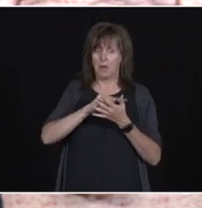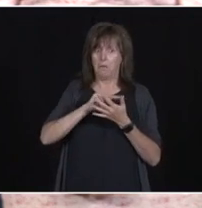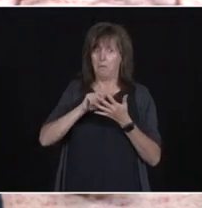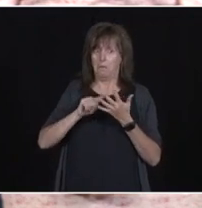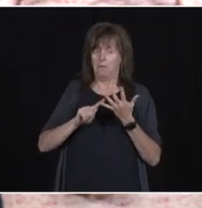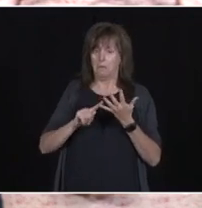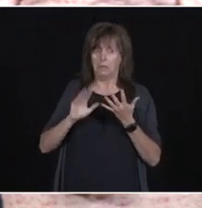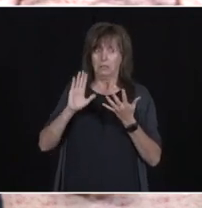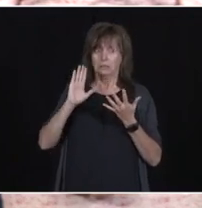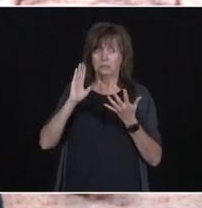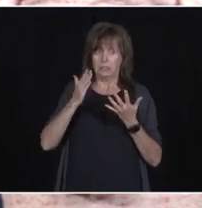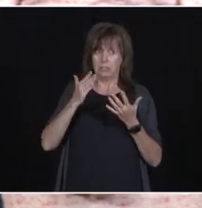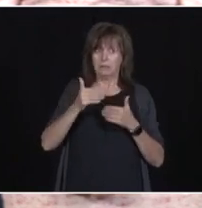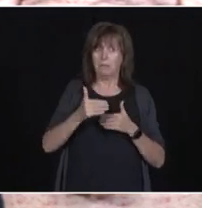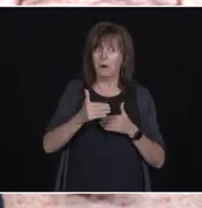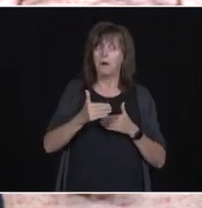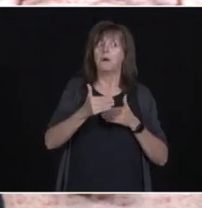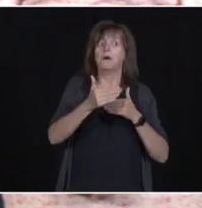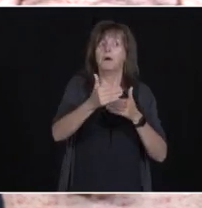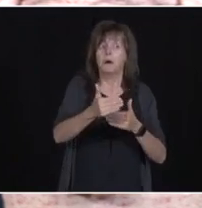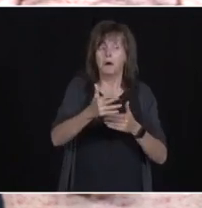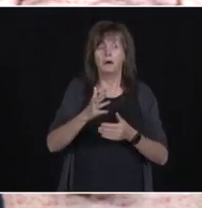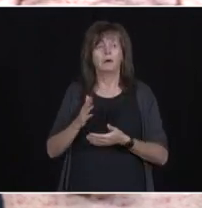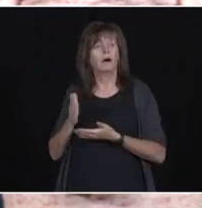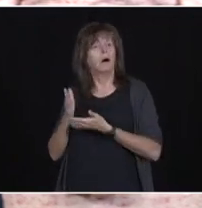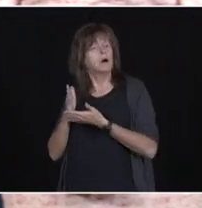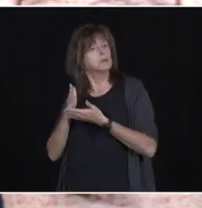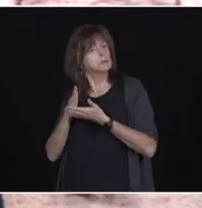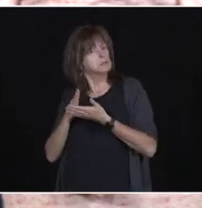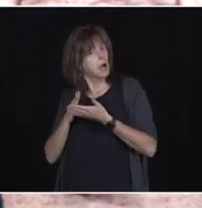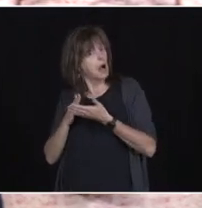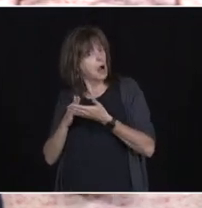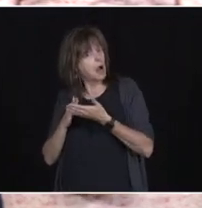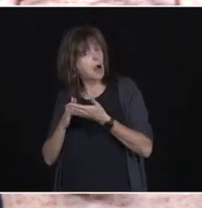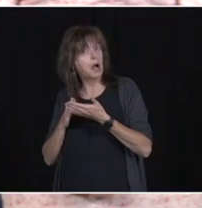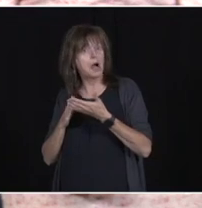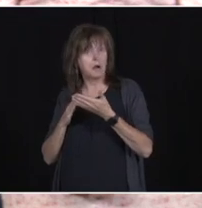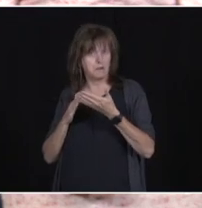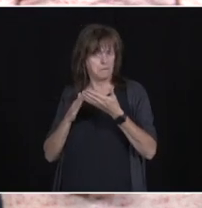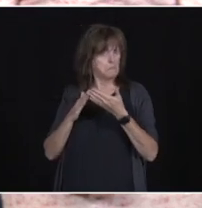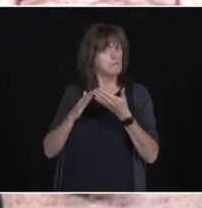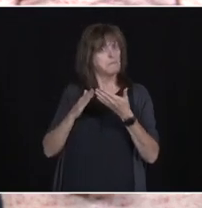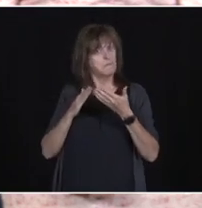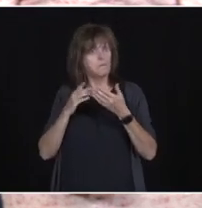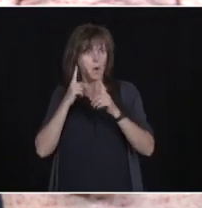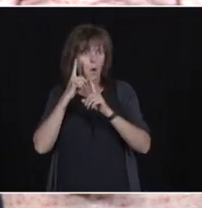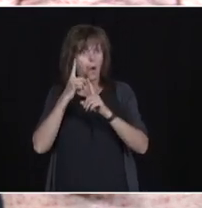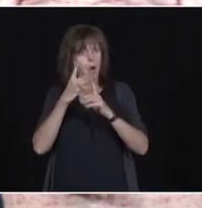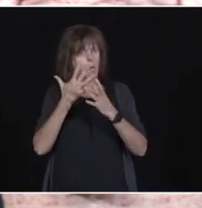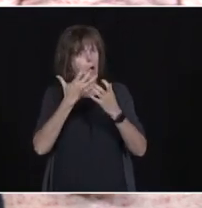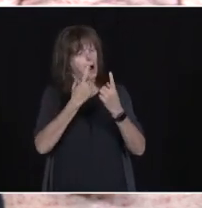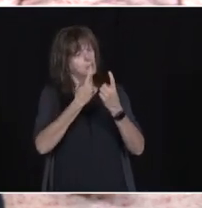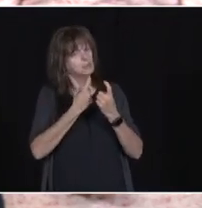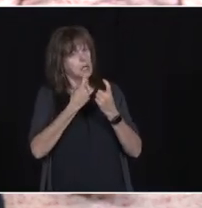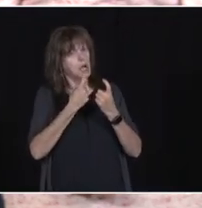don't have symptoms because they want to go see their elderly grandparents or hold family gatherings like